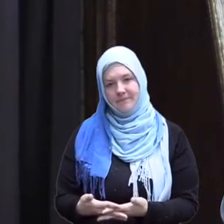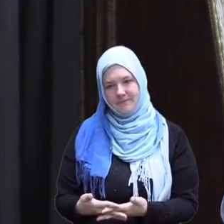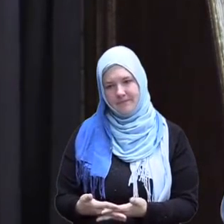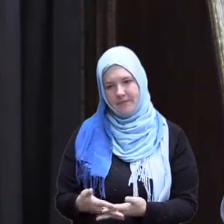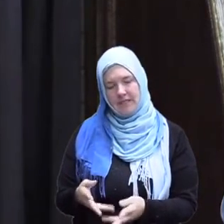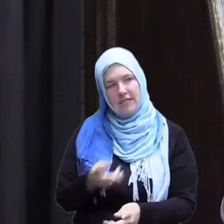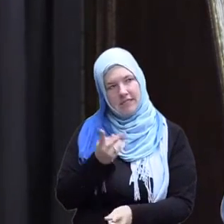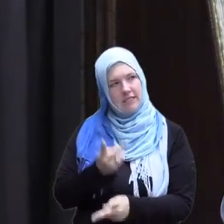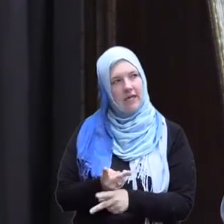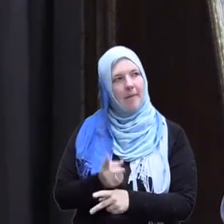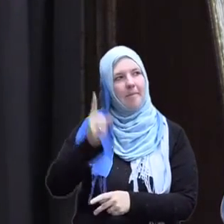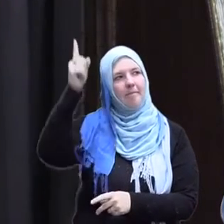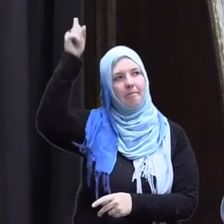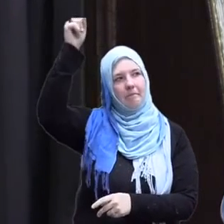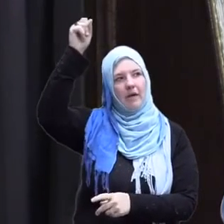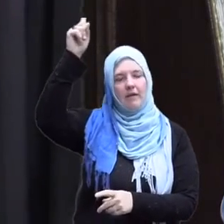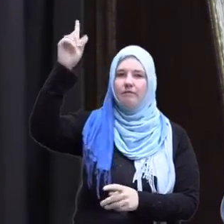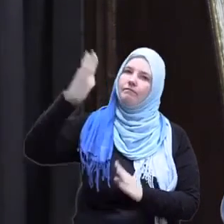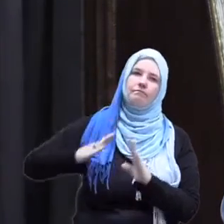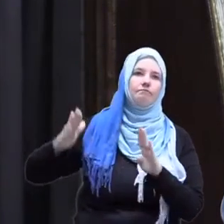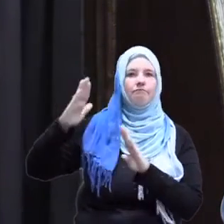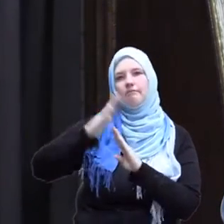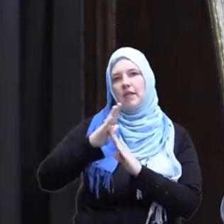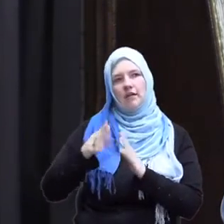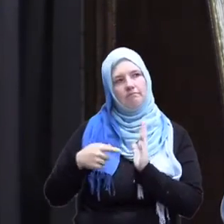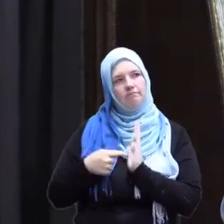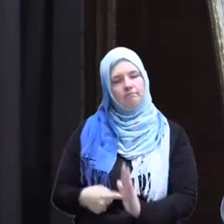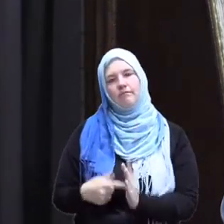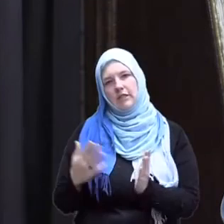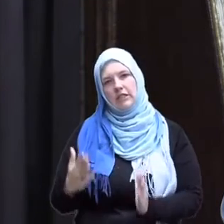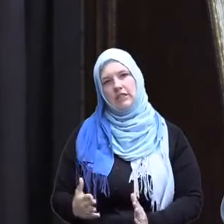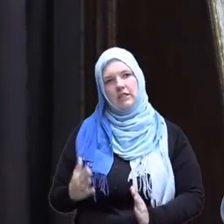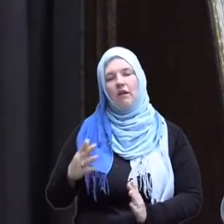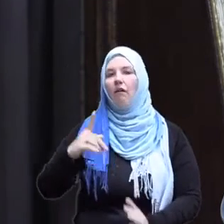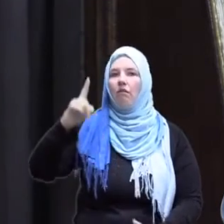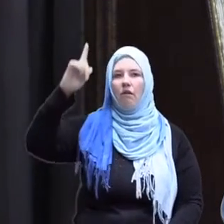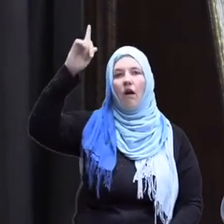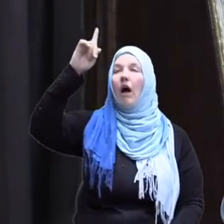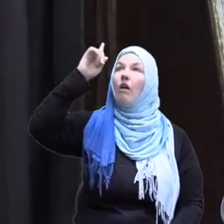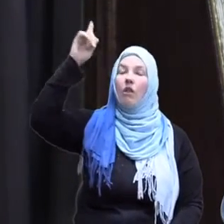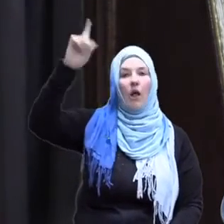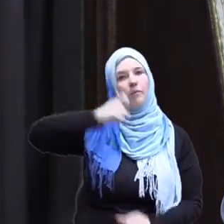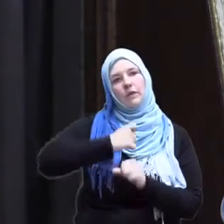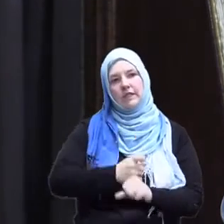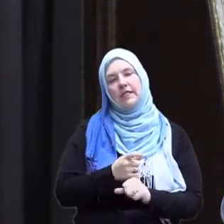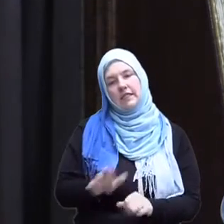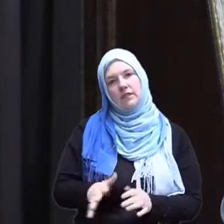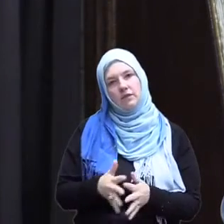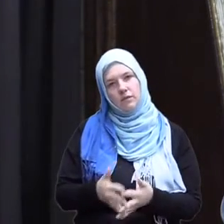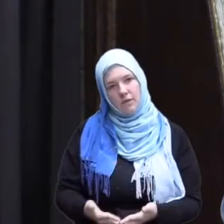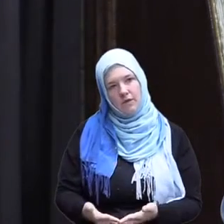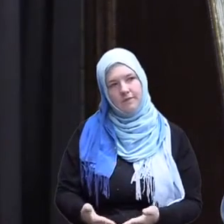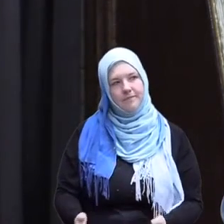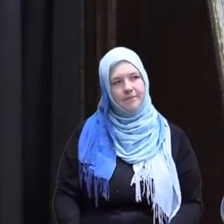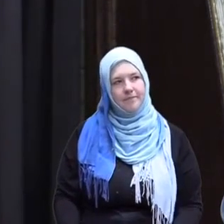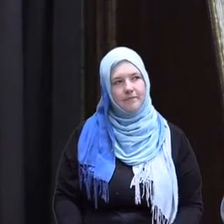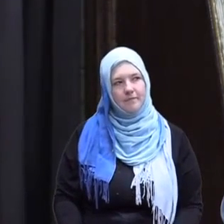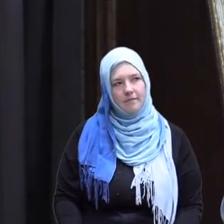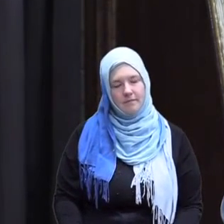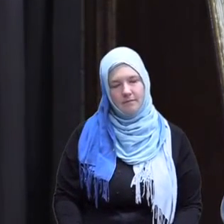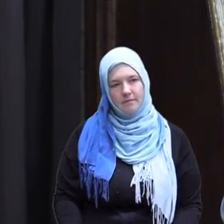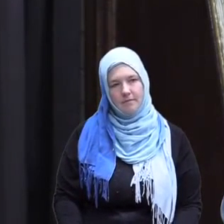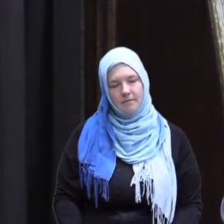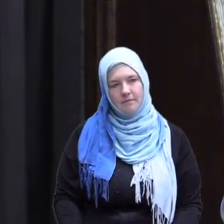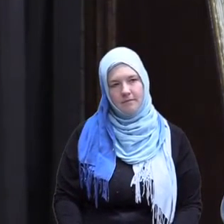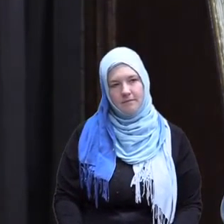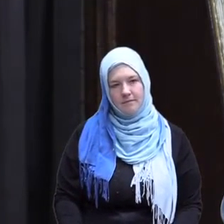ultimate revealer, Allah subhanahu wa ta'ala. He protects this book. Inna nahnu nazzalna